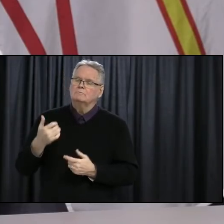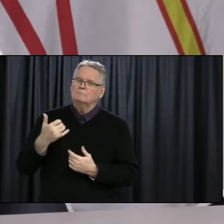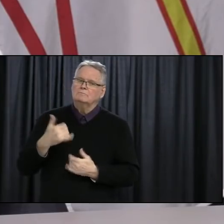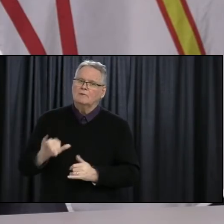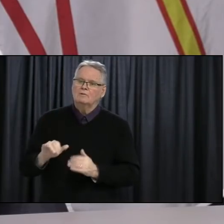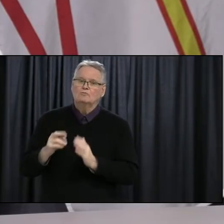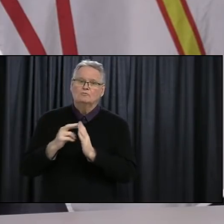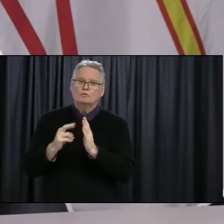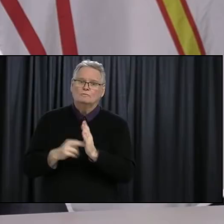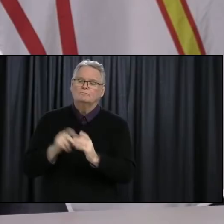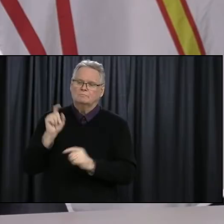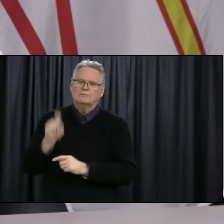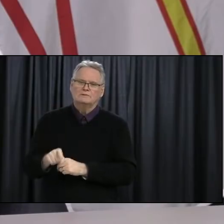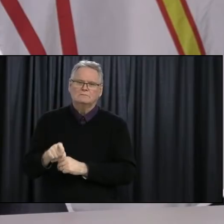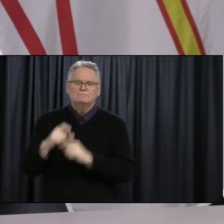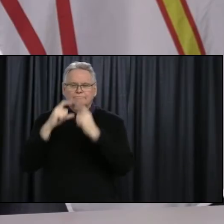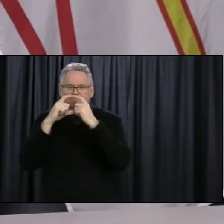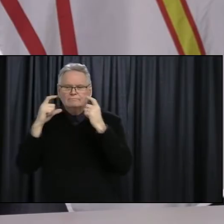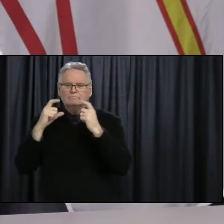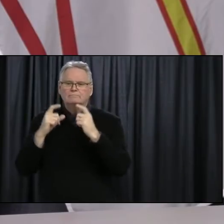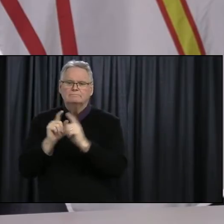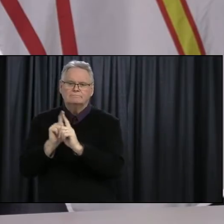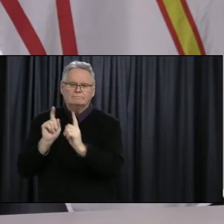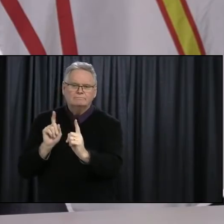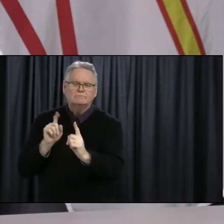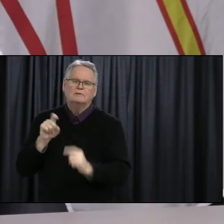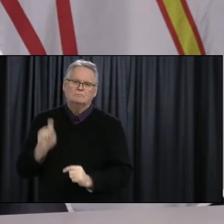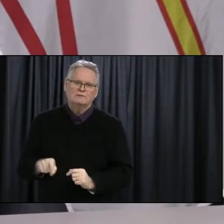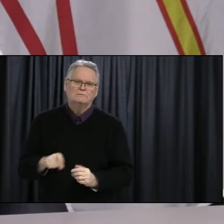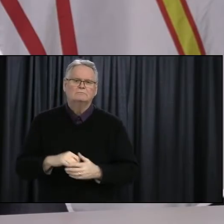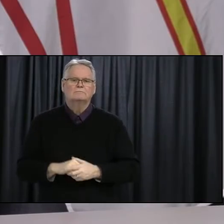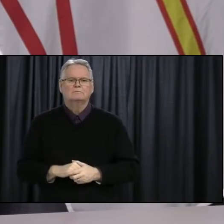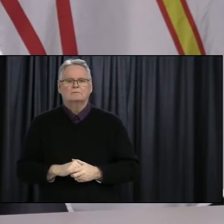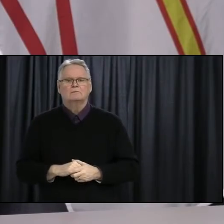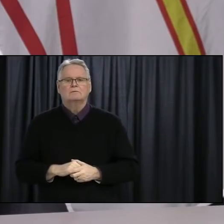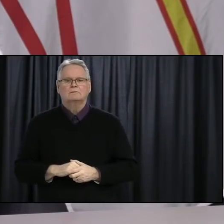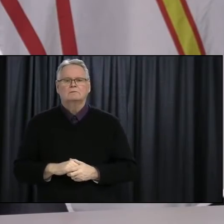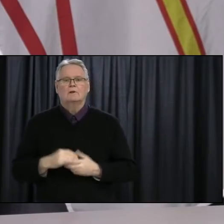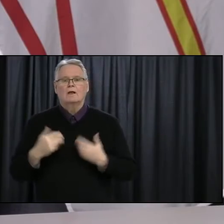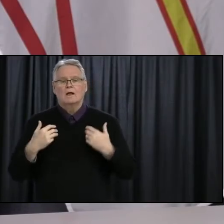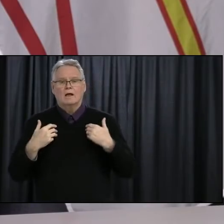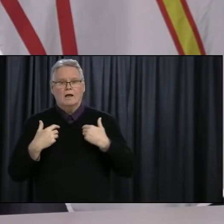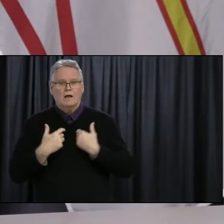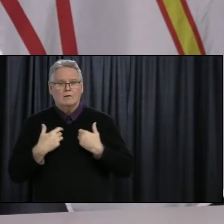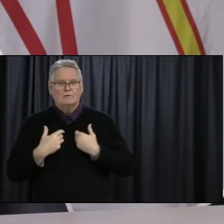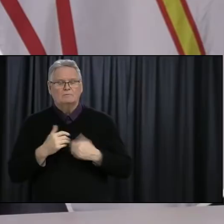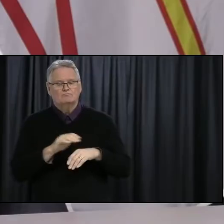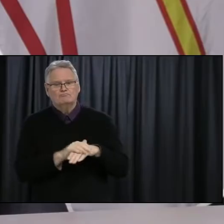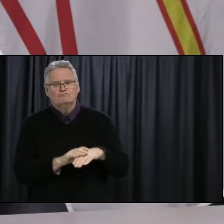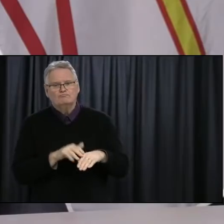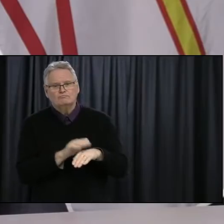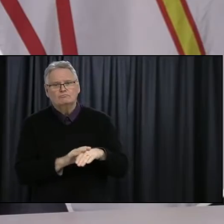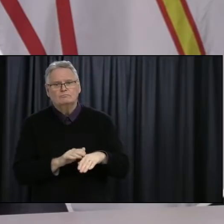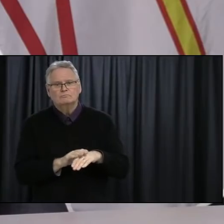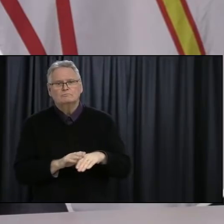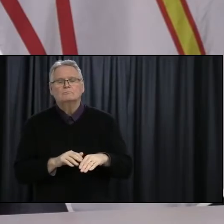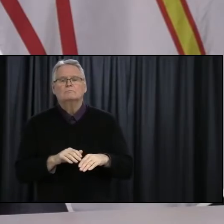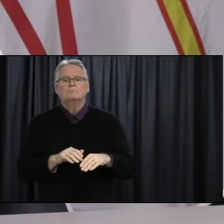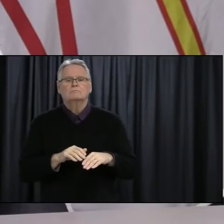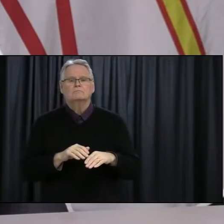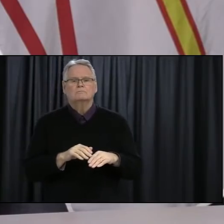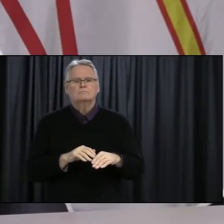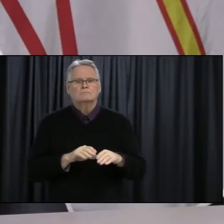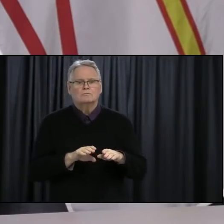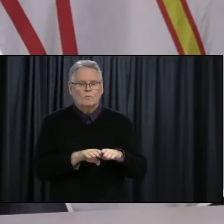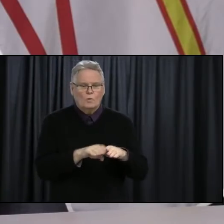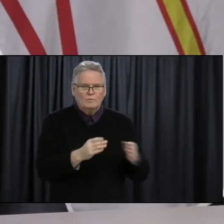with guidelines. Animal grooming facilities can remain open. Restaurants can remain open at 50% capacity,